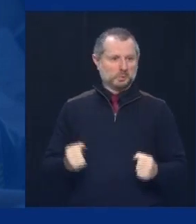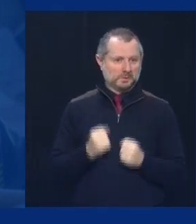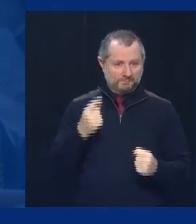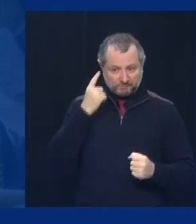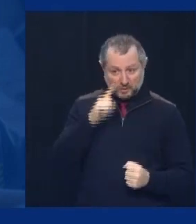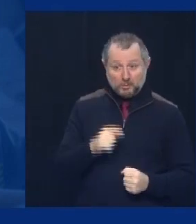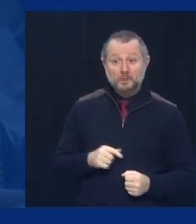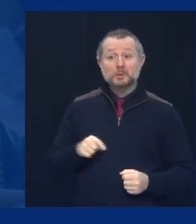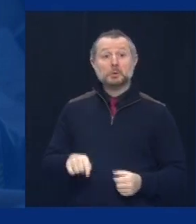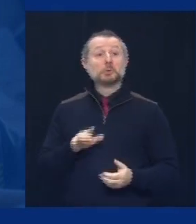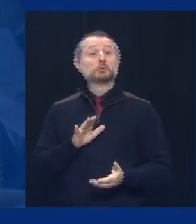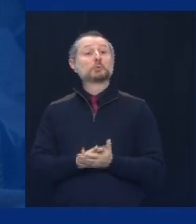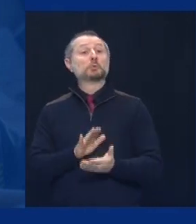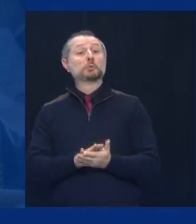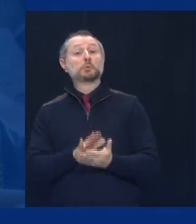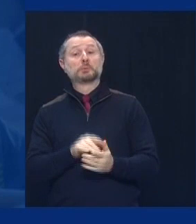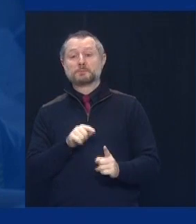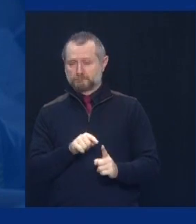schools are